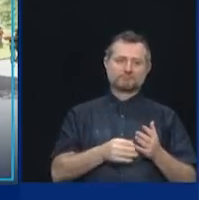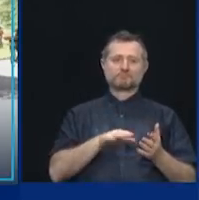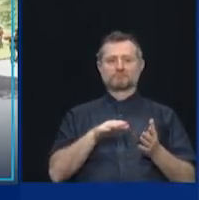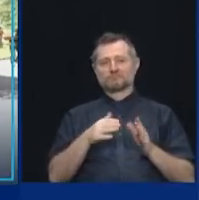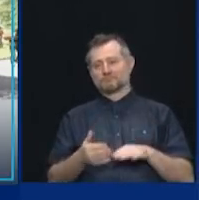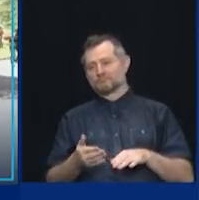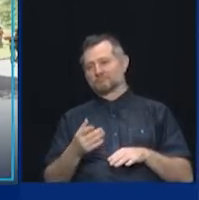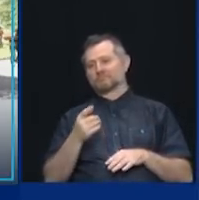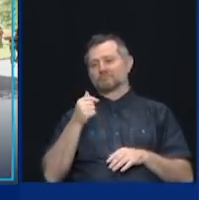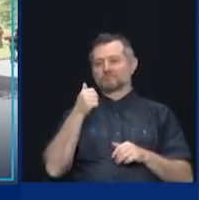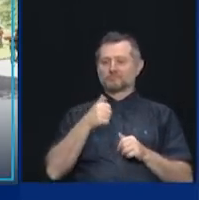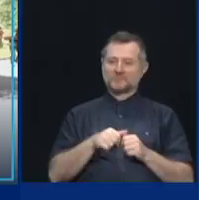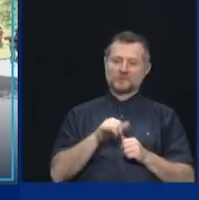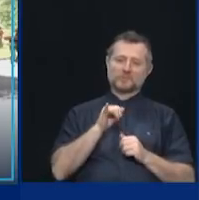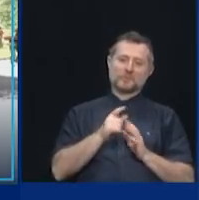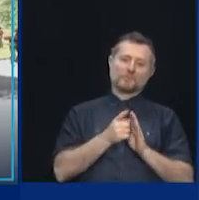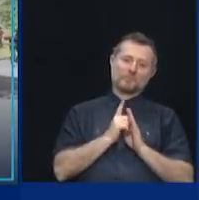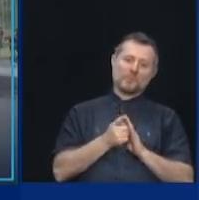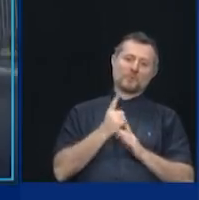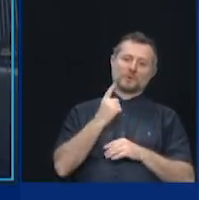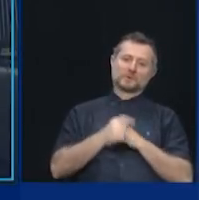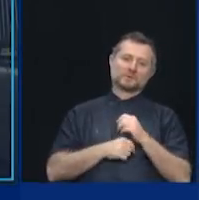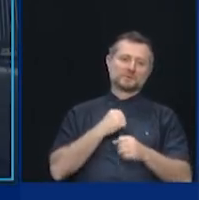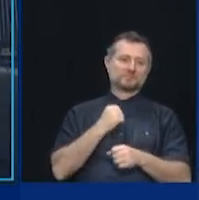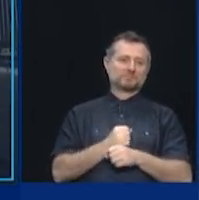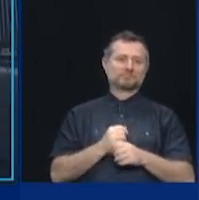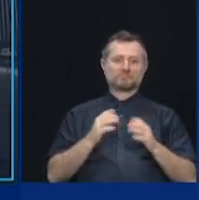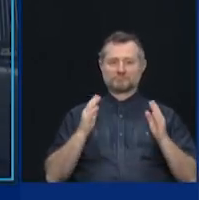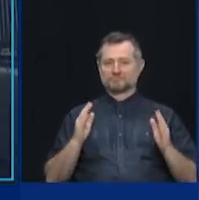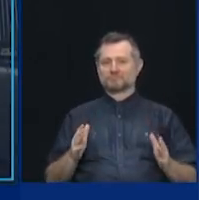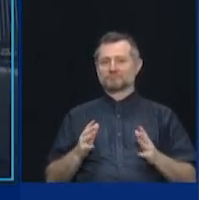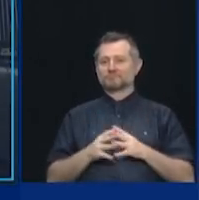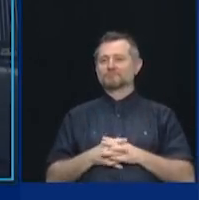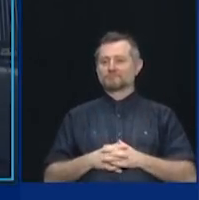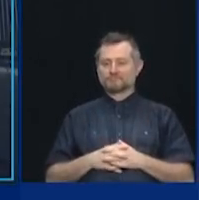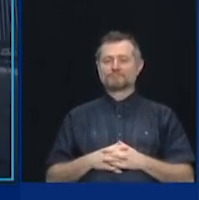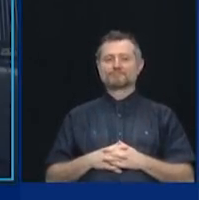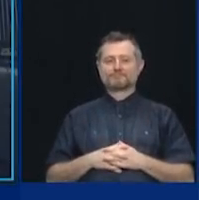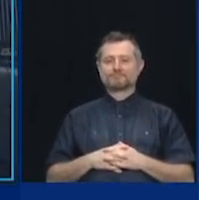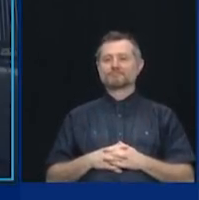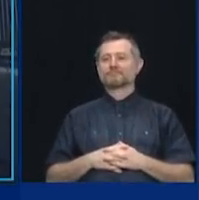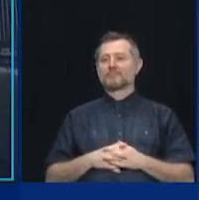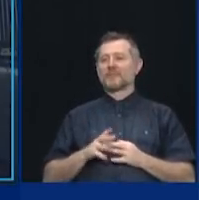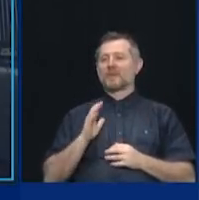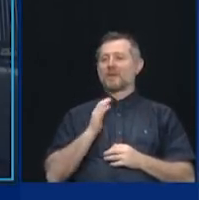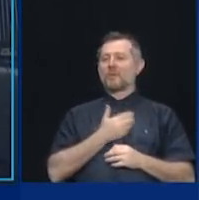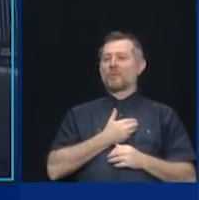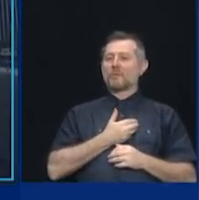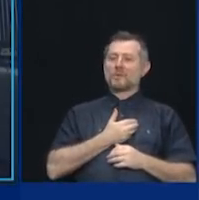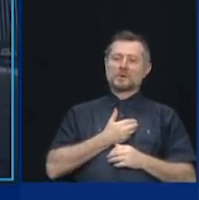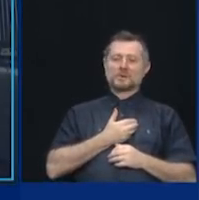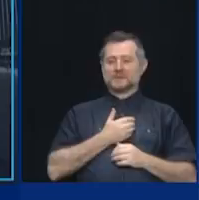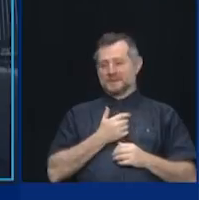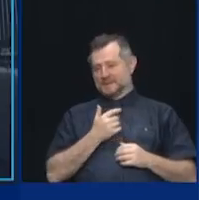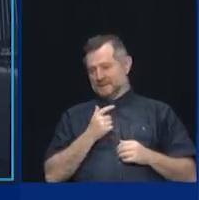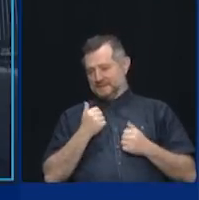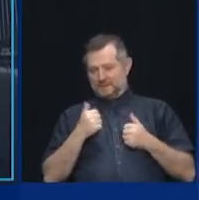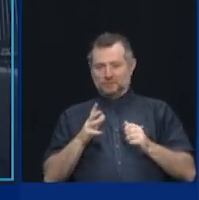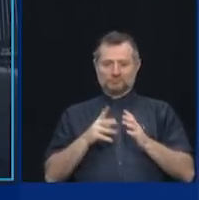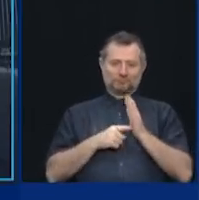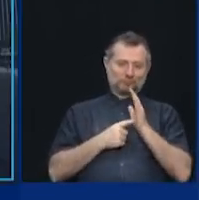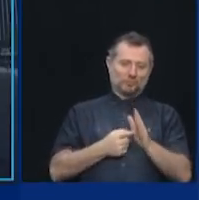moment in time and what it represents. And it will be our way of saying thank you. There'll be a